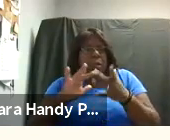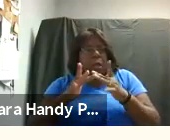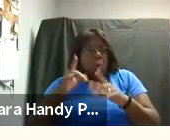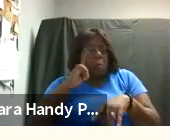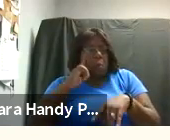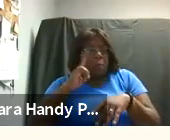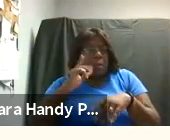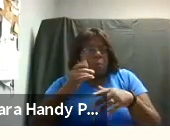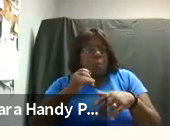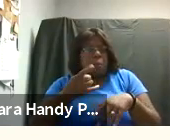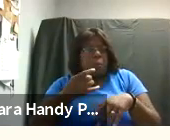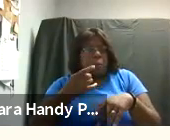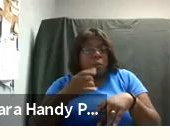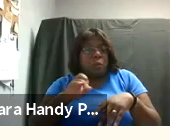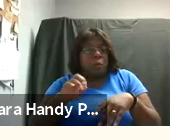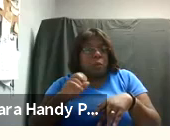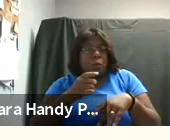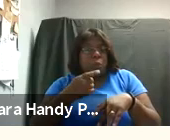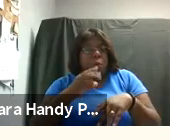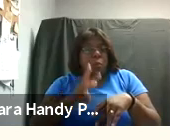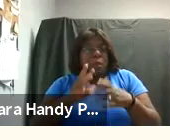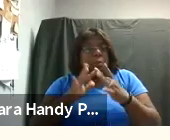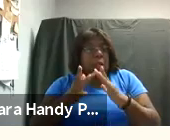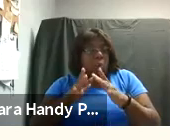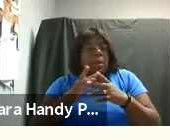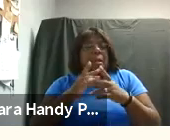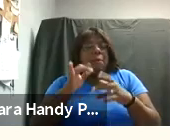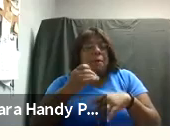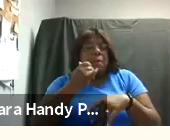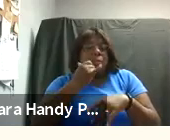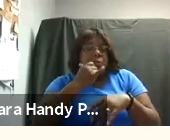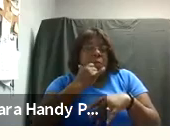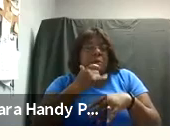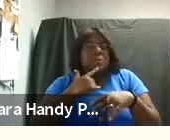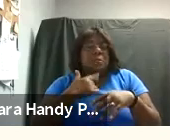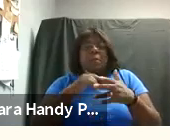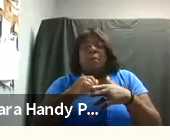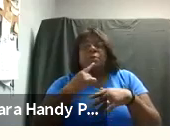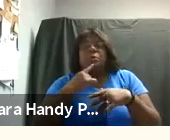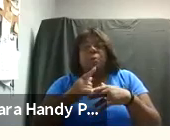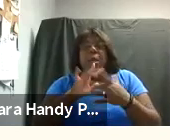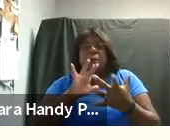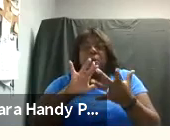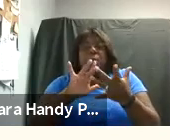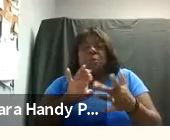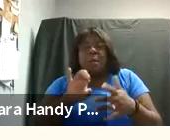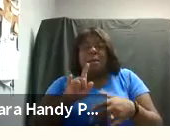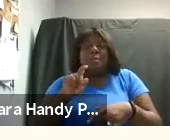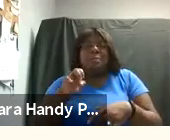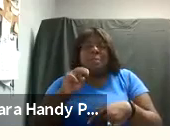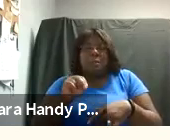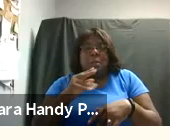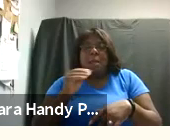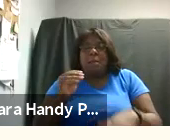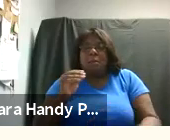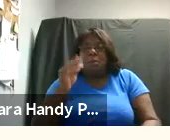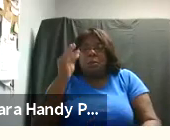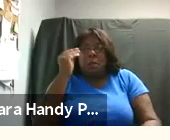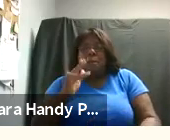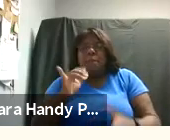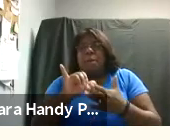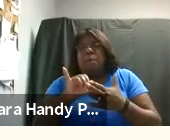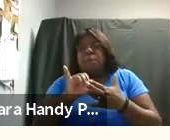Goodwill Network, and Anita, correct me if I'm wrong, I believe you told me you have reached out to Eldon and let him know that